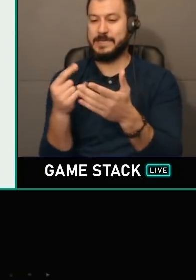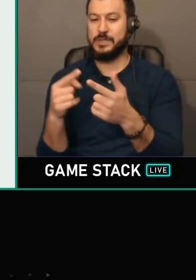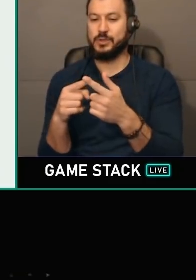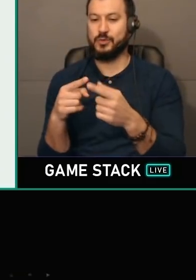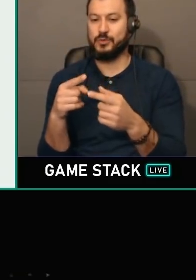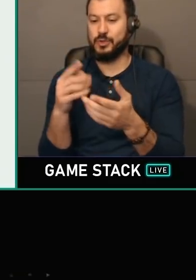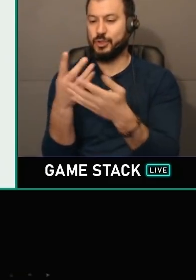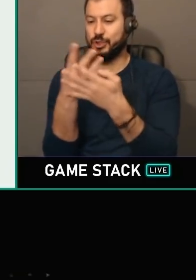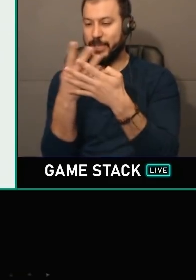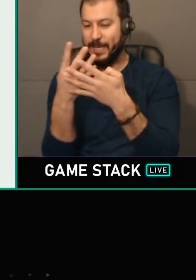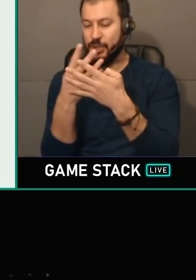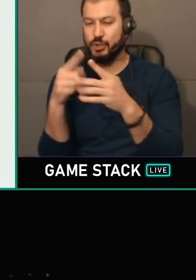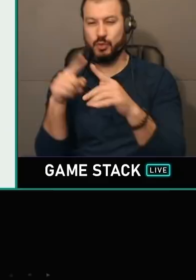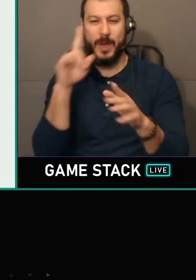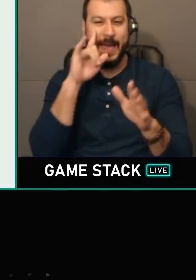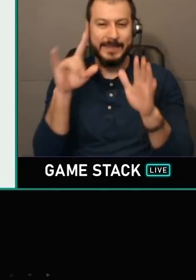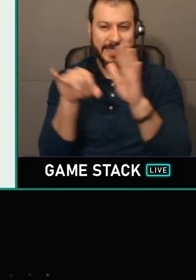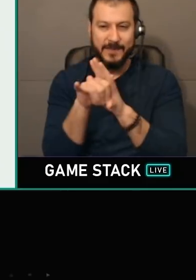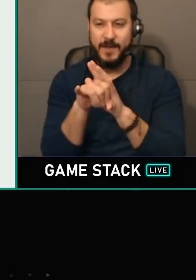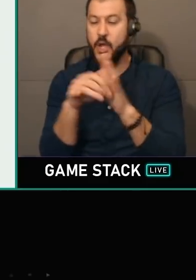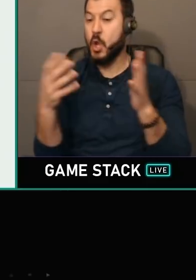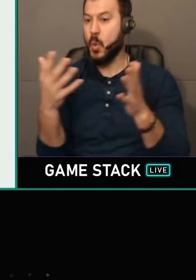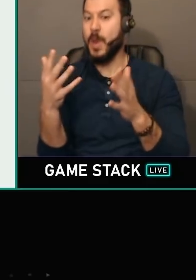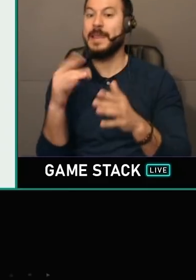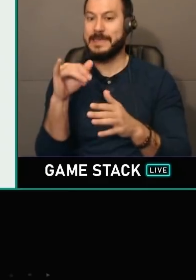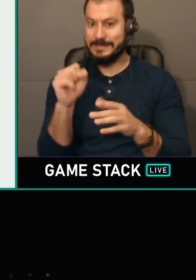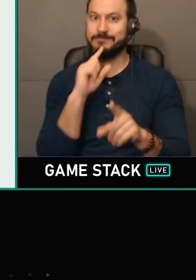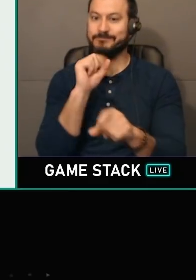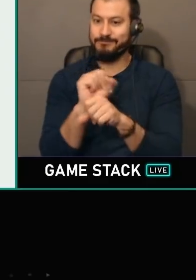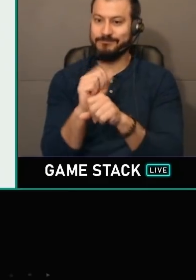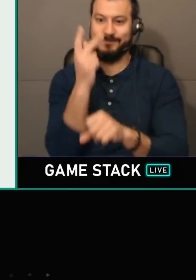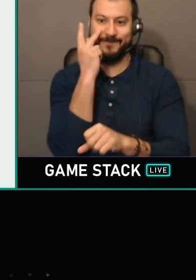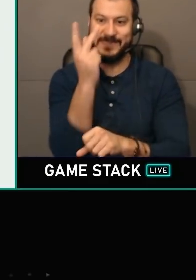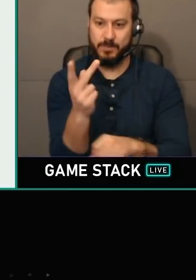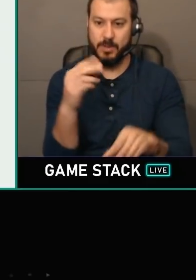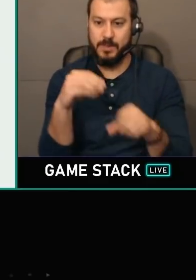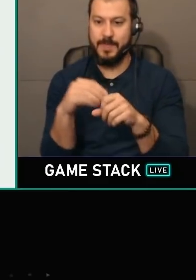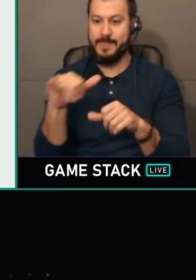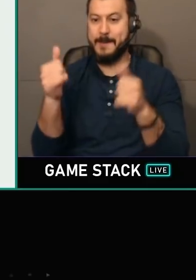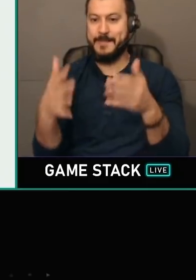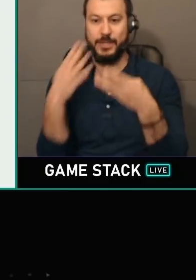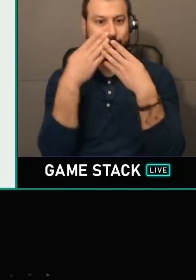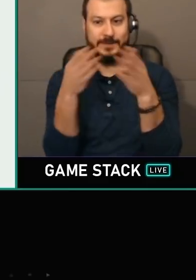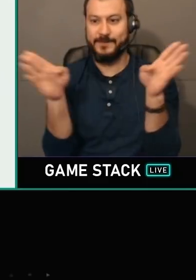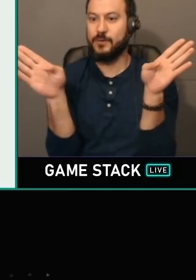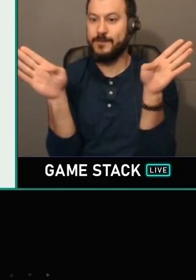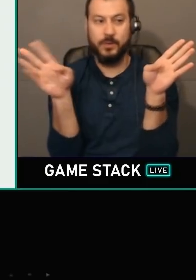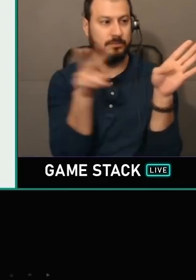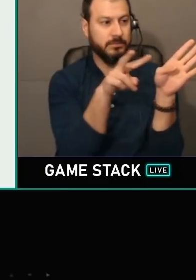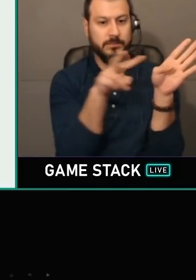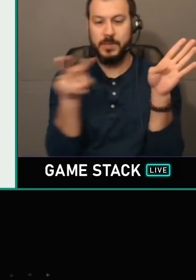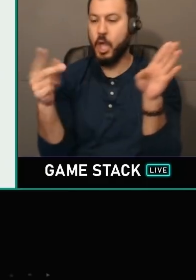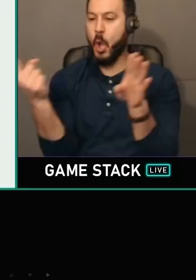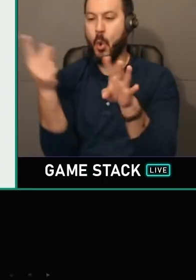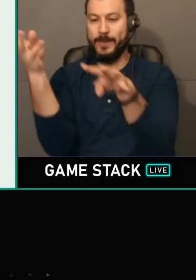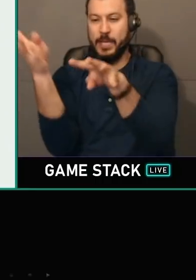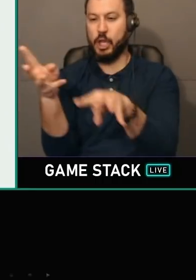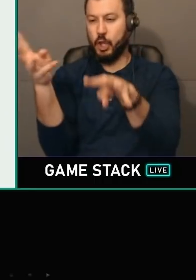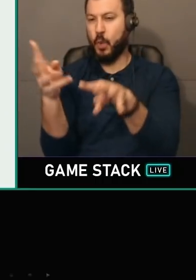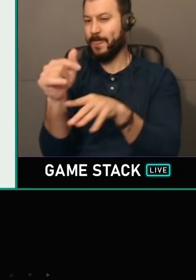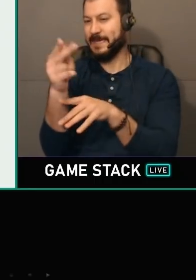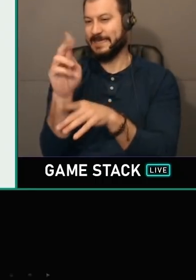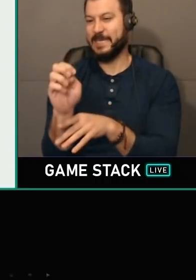shaders to identify what is visible within a player's field of view and only load in the textures that